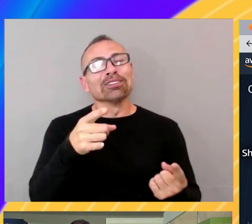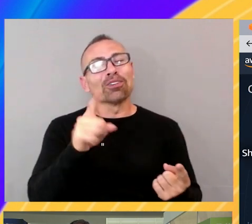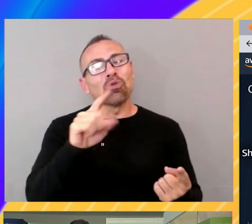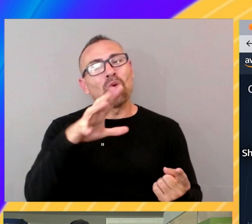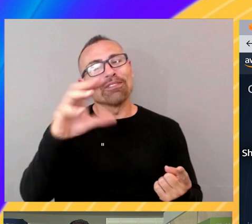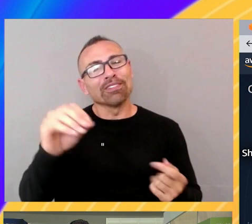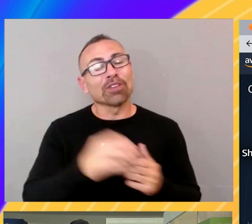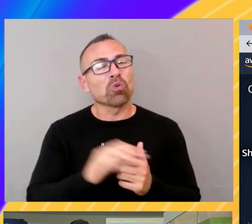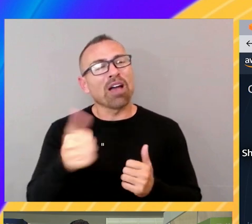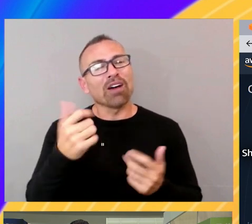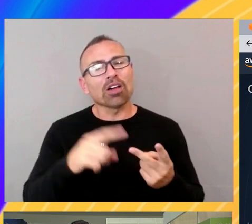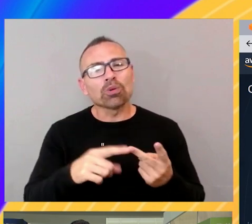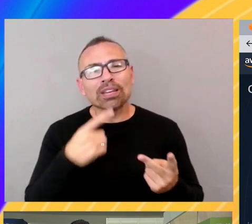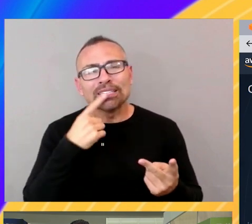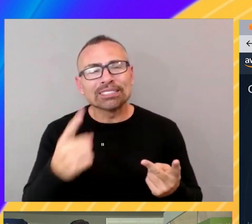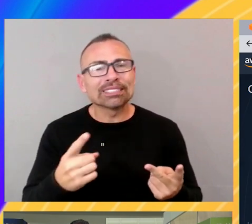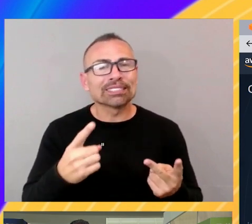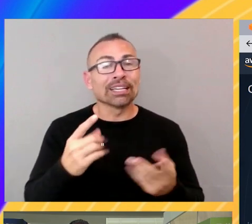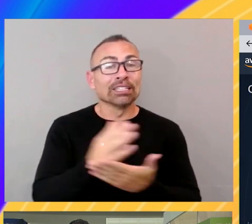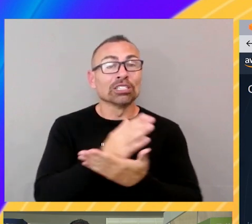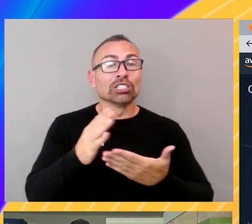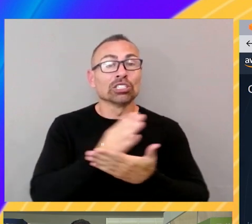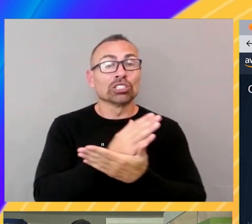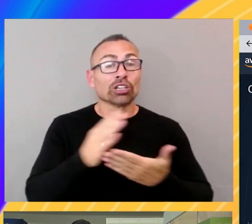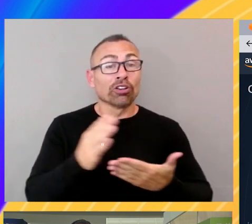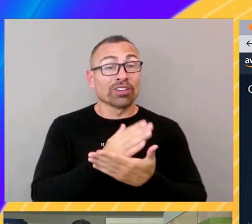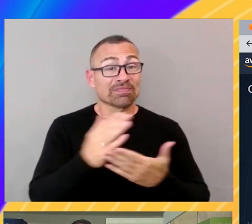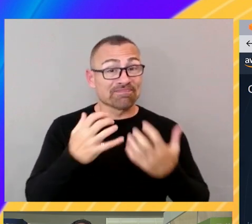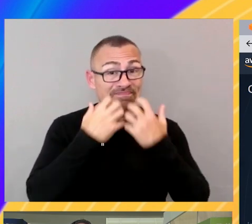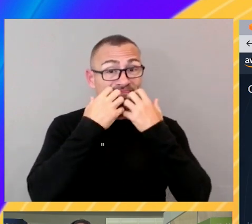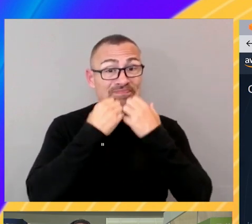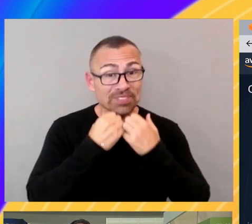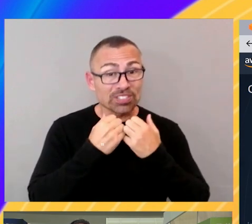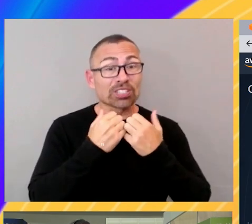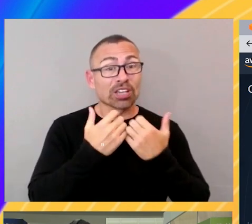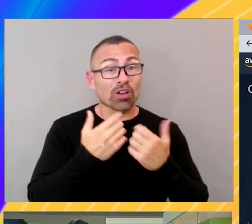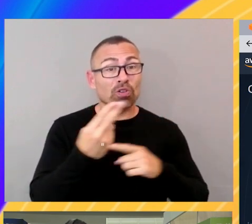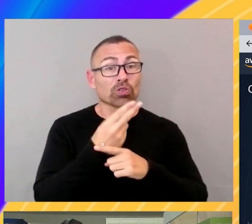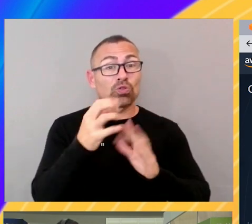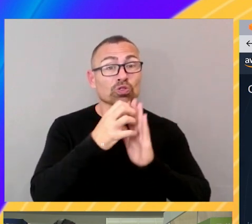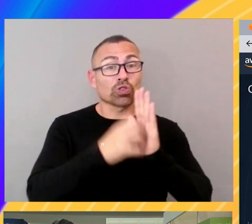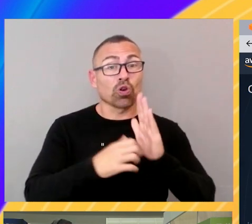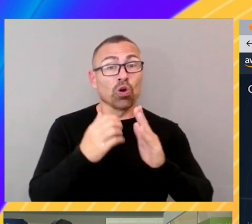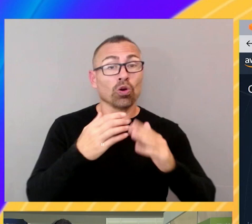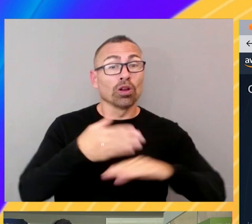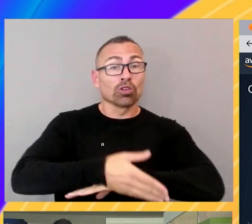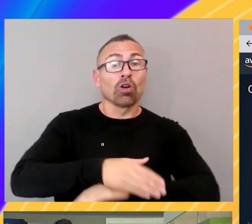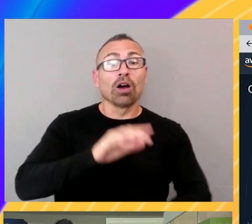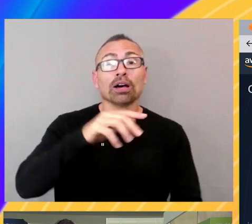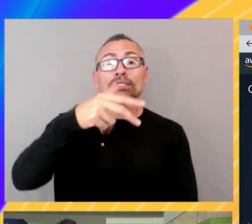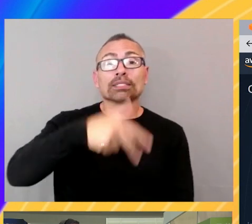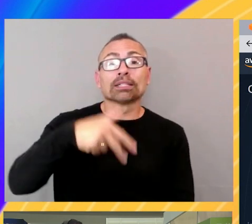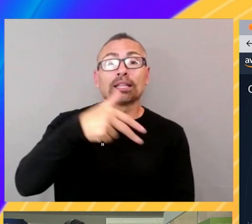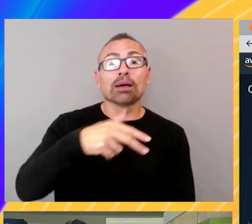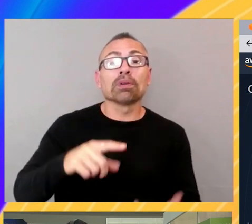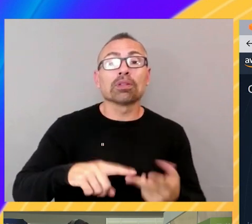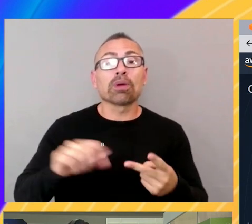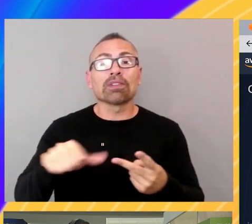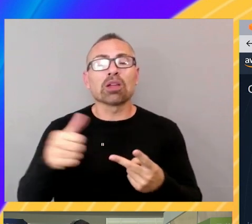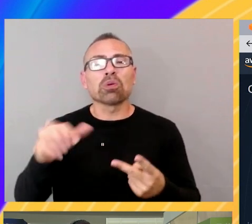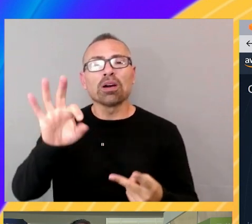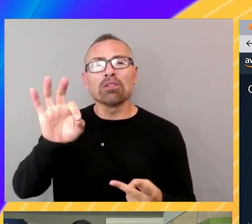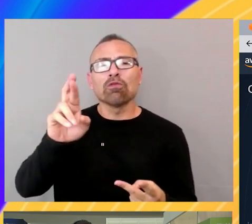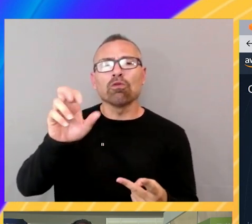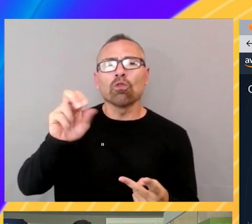reusable code across lambdas, and we have forensics is knocking. So you do security. I imagine like this is probably one that's important to you. Oh